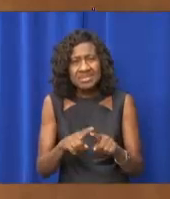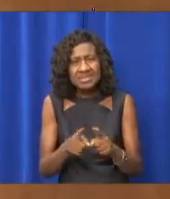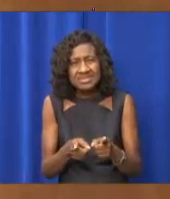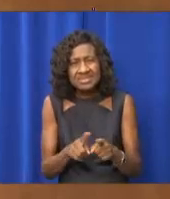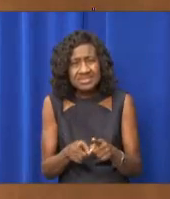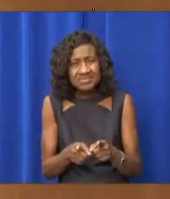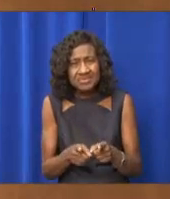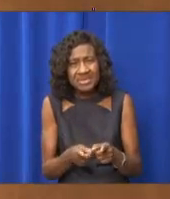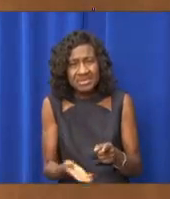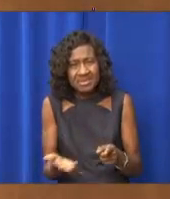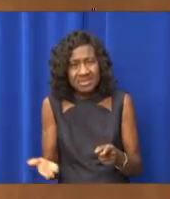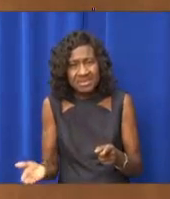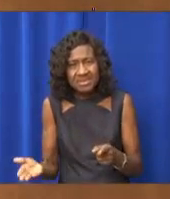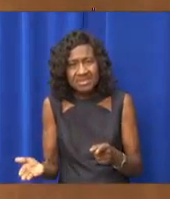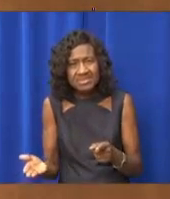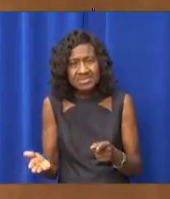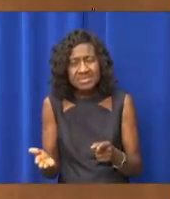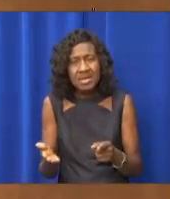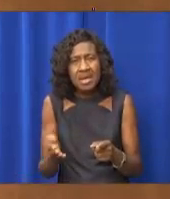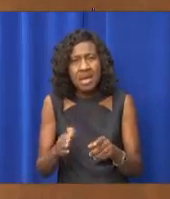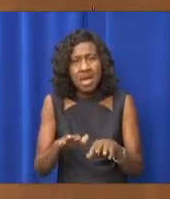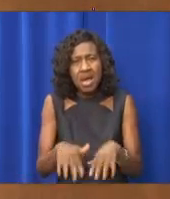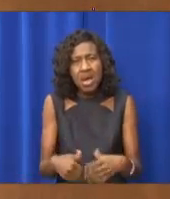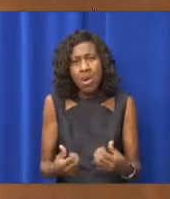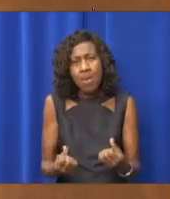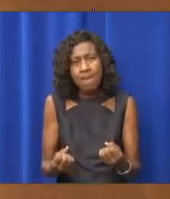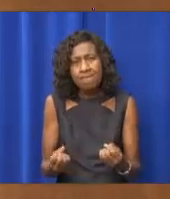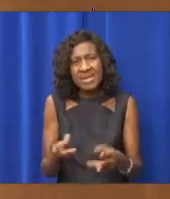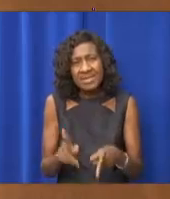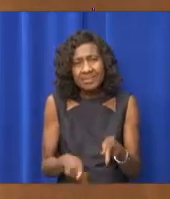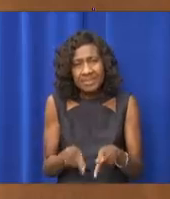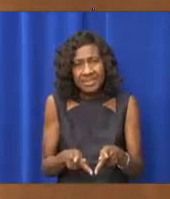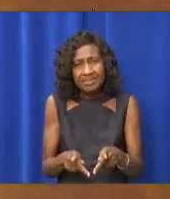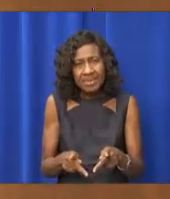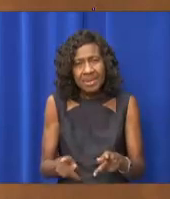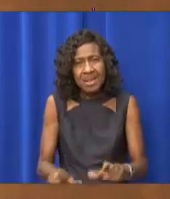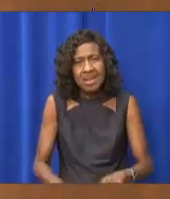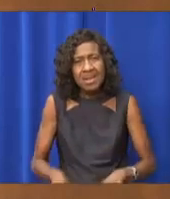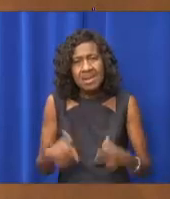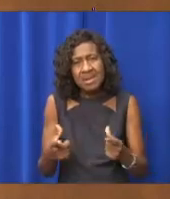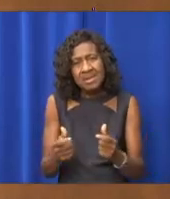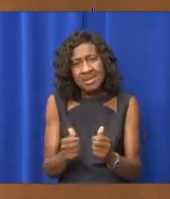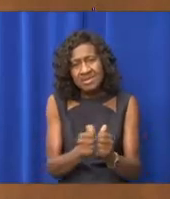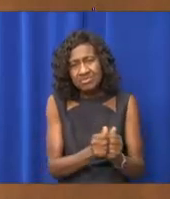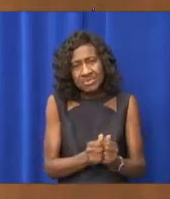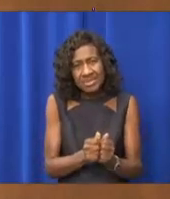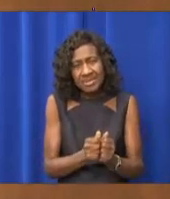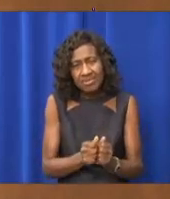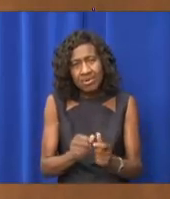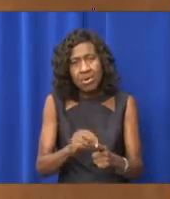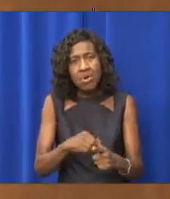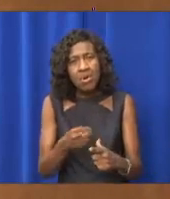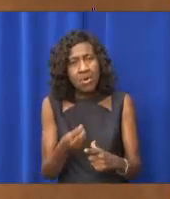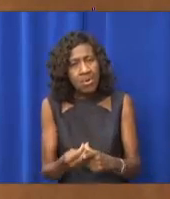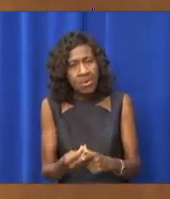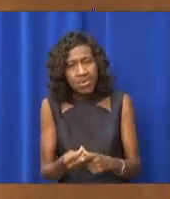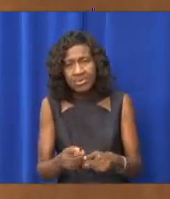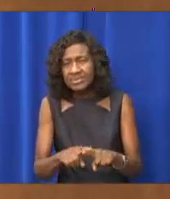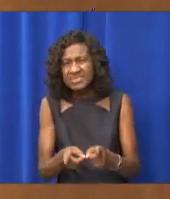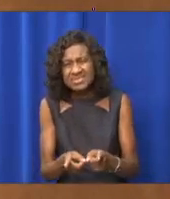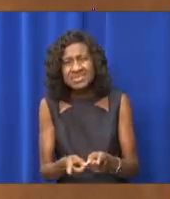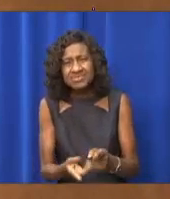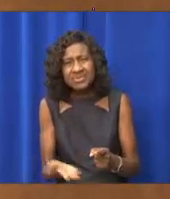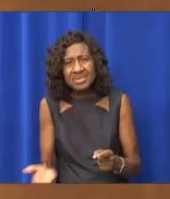dense we live, other social circumstances like the relative affluence that Cayman enjoys, or other issues